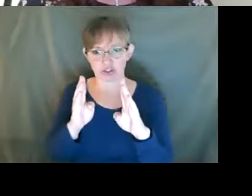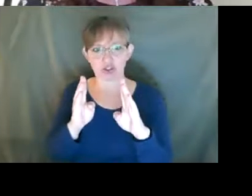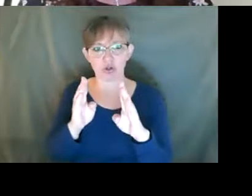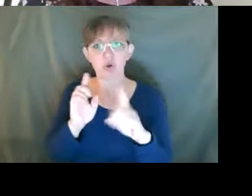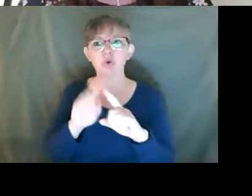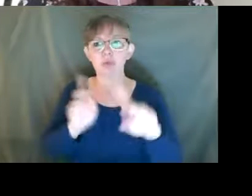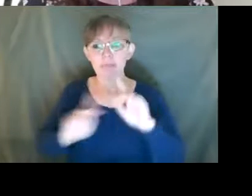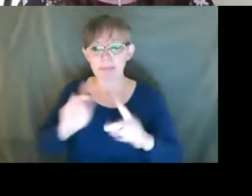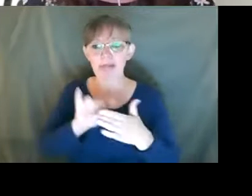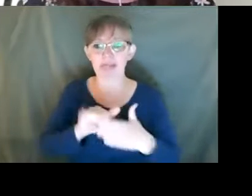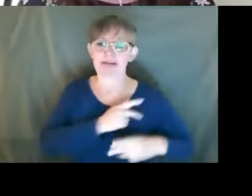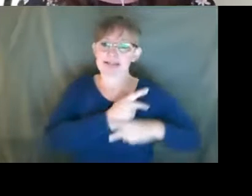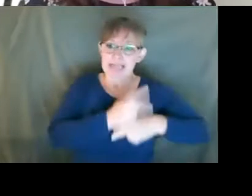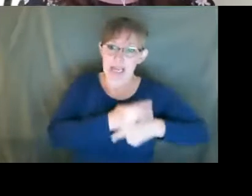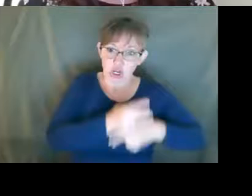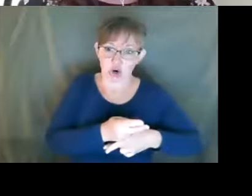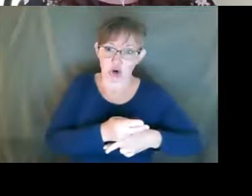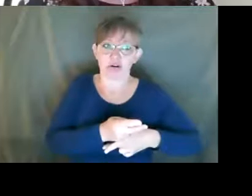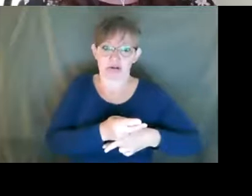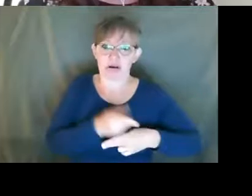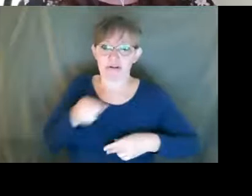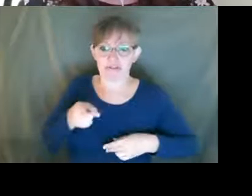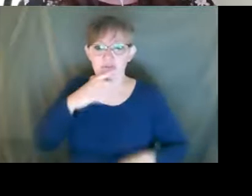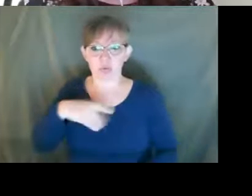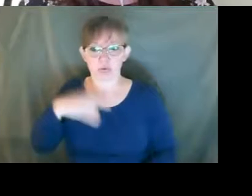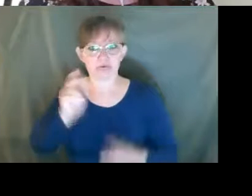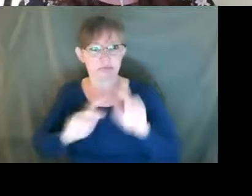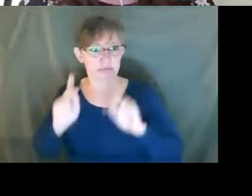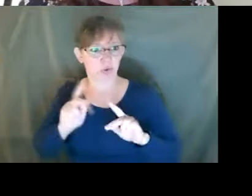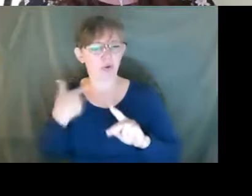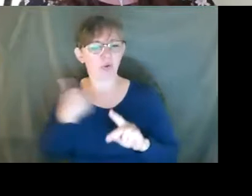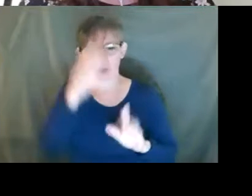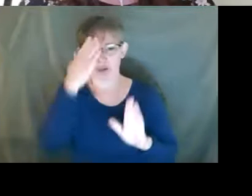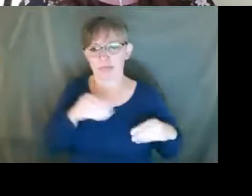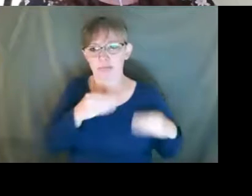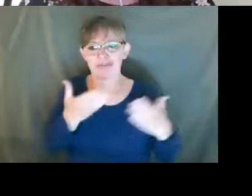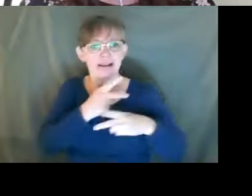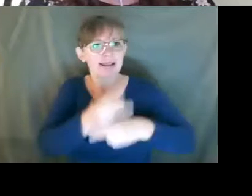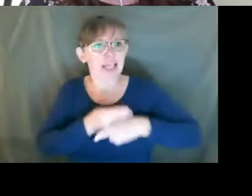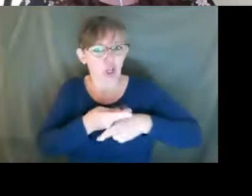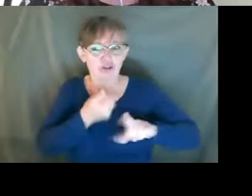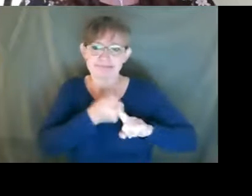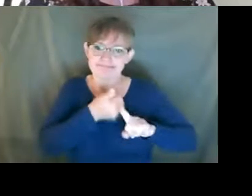our loved ones. We know that caregiving can present many challenges